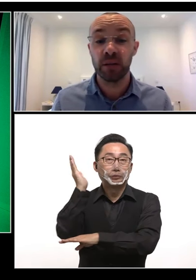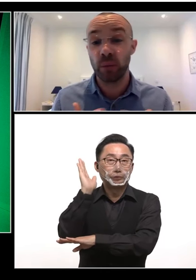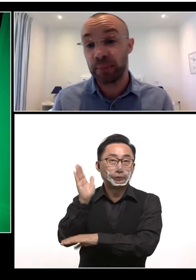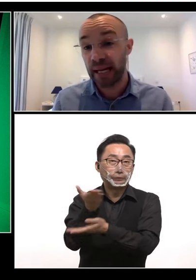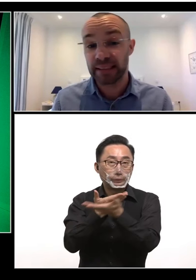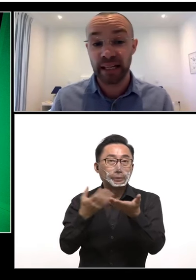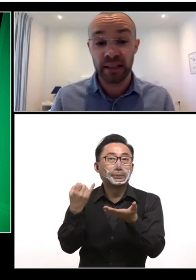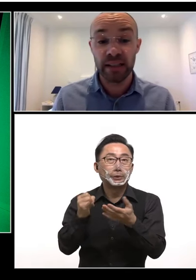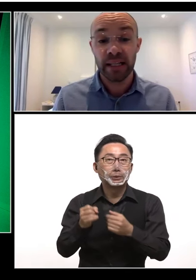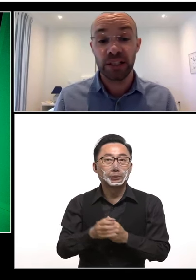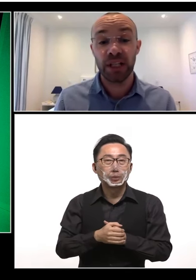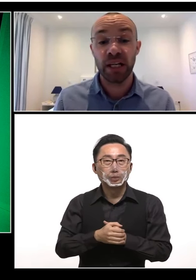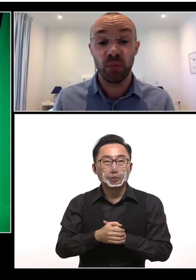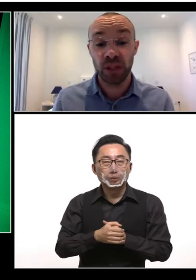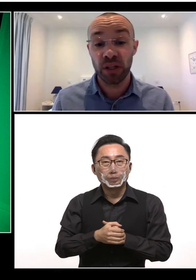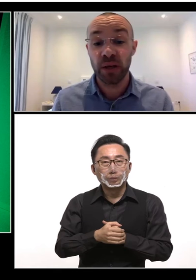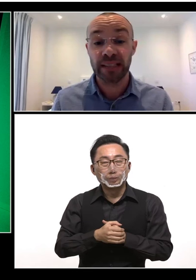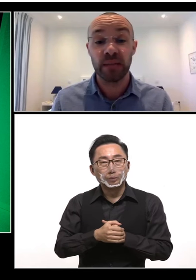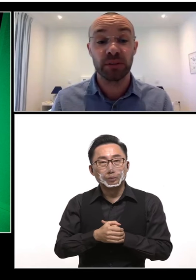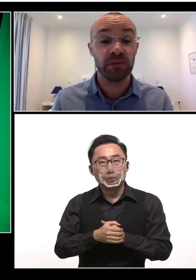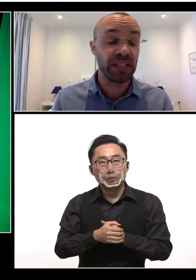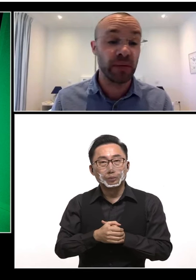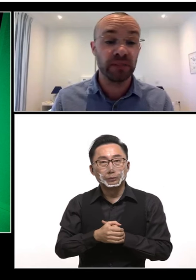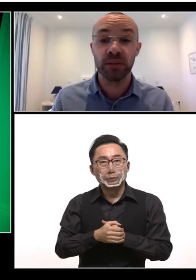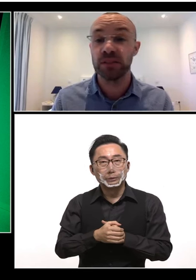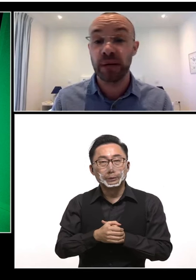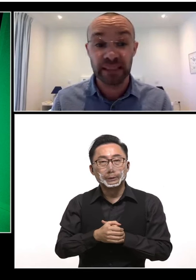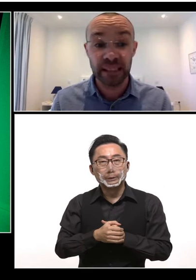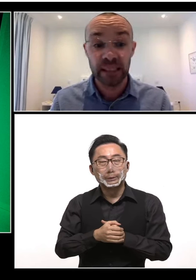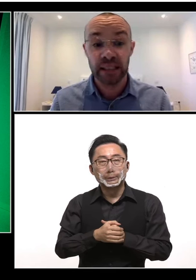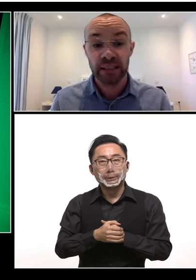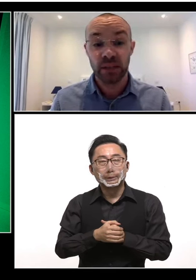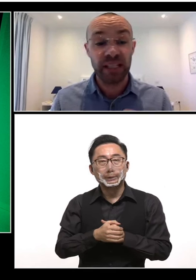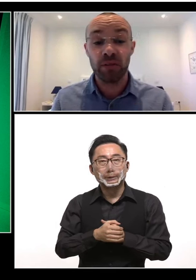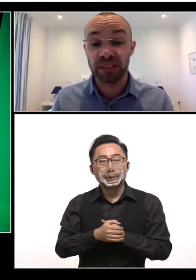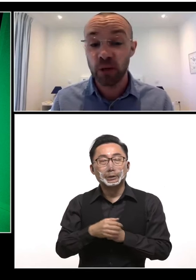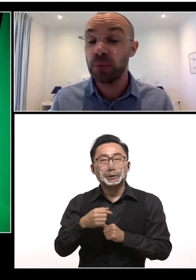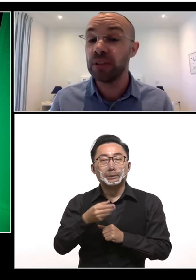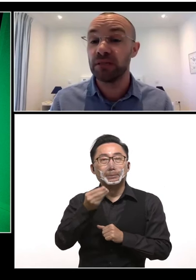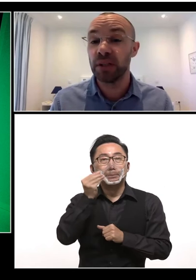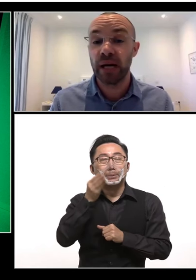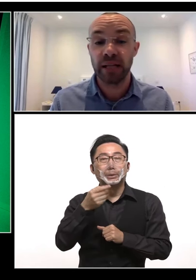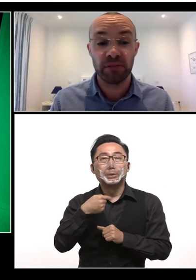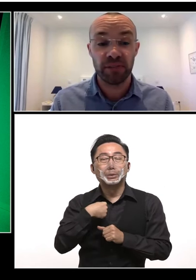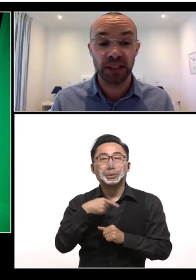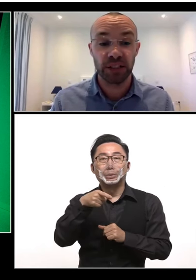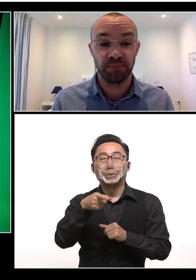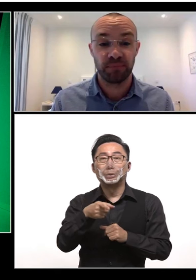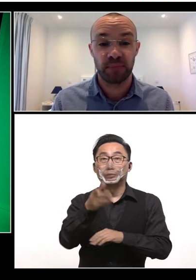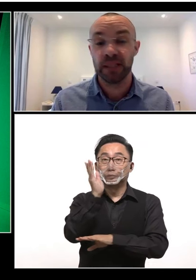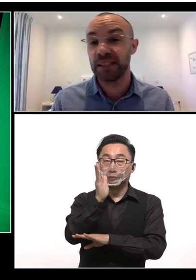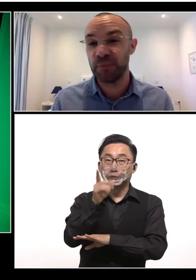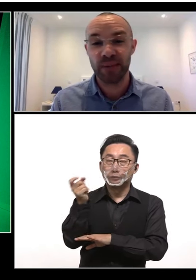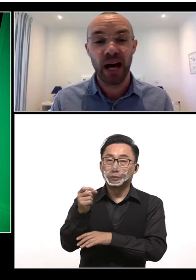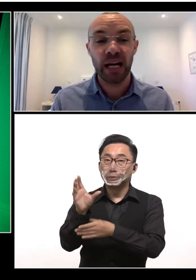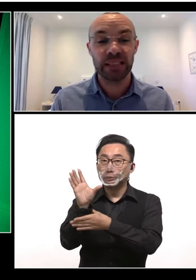material we planned together and share with you excerpts from video interviews of Matty so he can offer his own points of view and reflection.